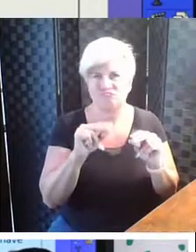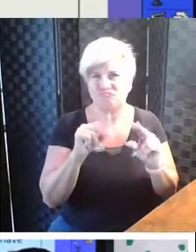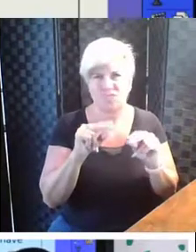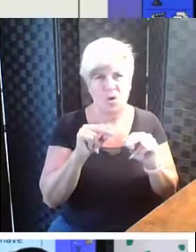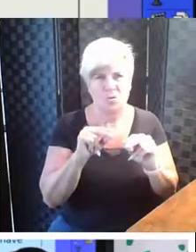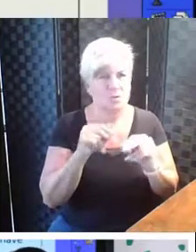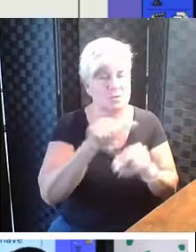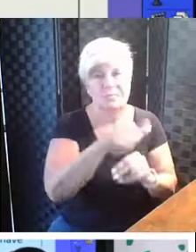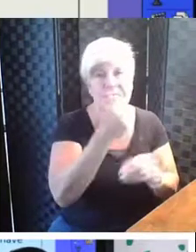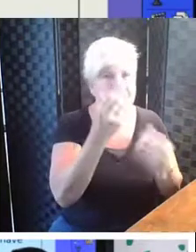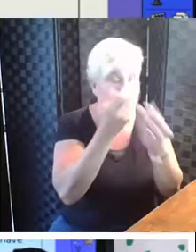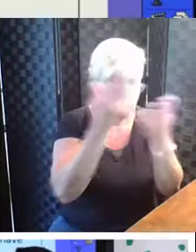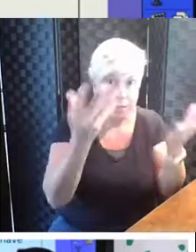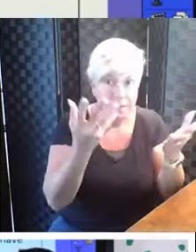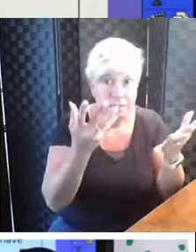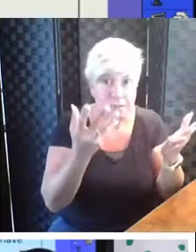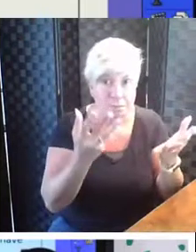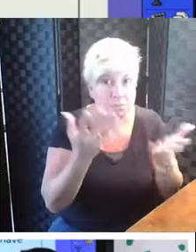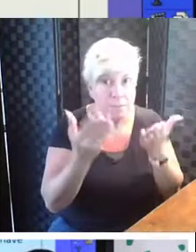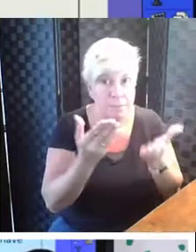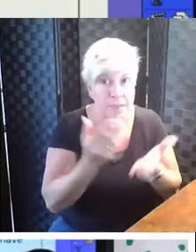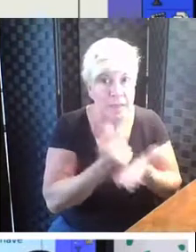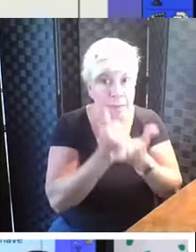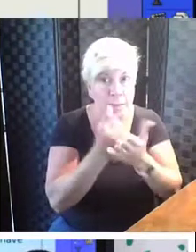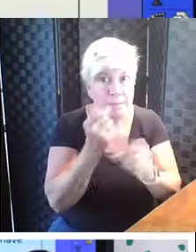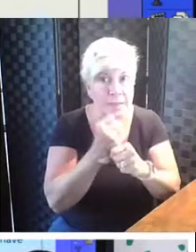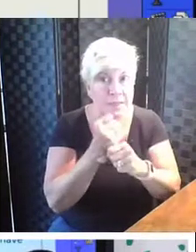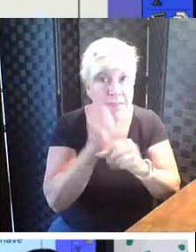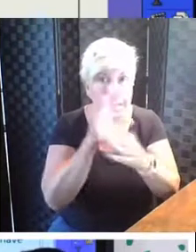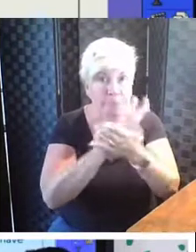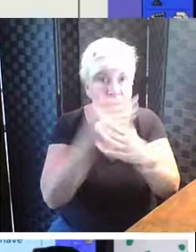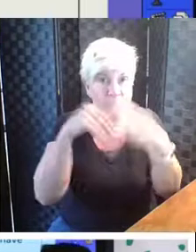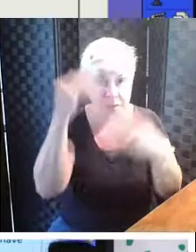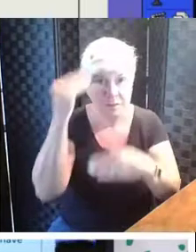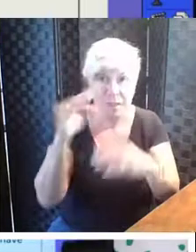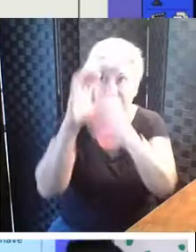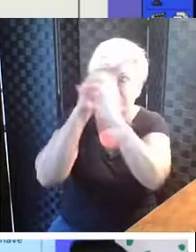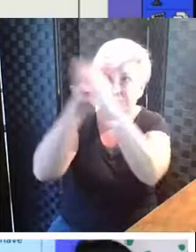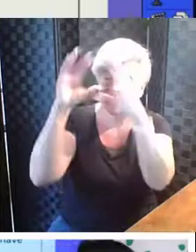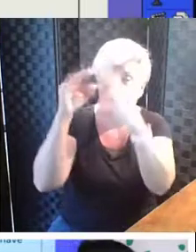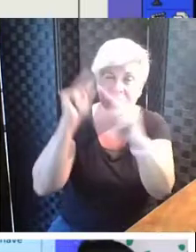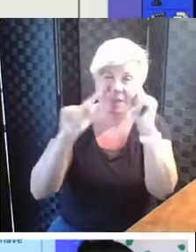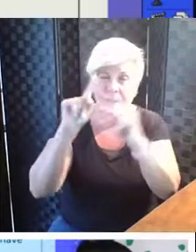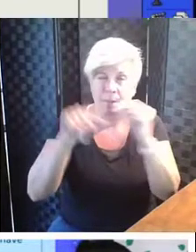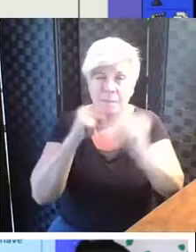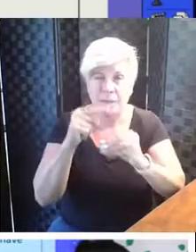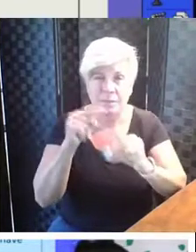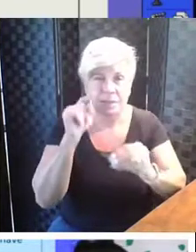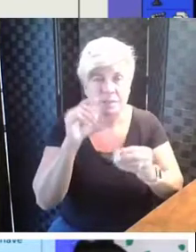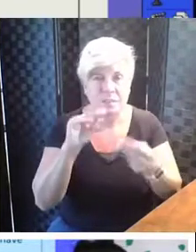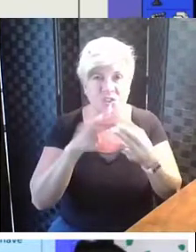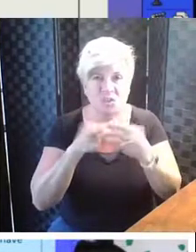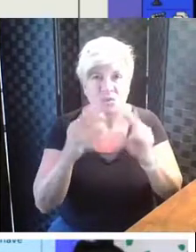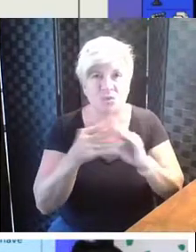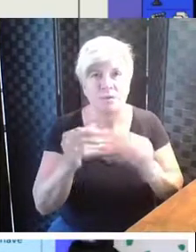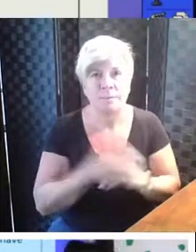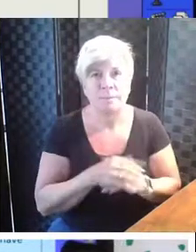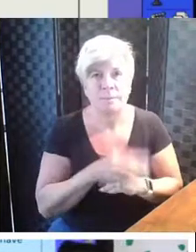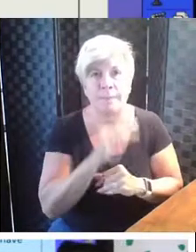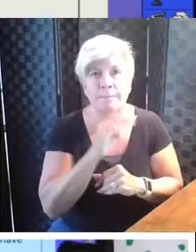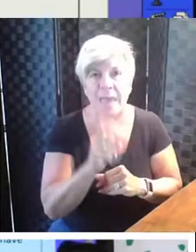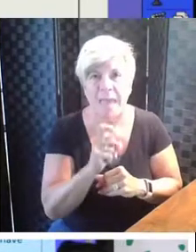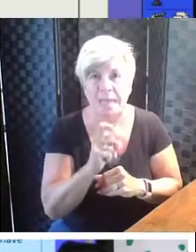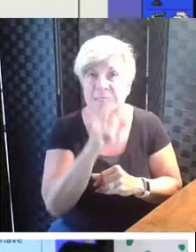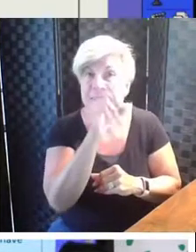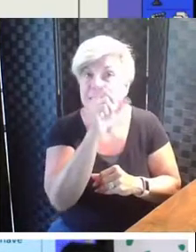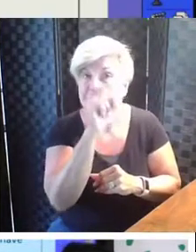No, it's just extra information, but it could help us create that movie in our heads as we are thinking about this word problem.